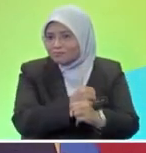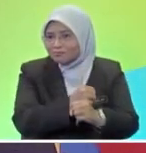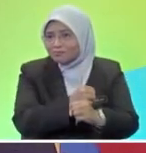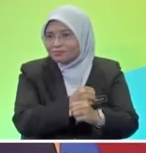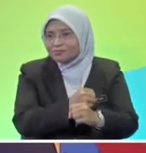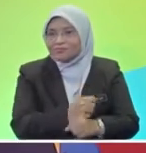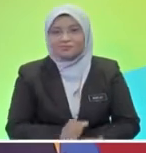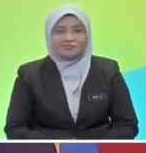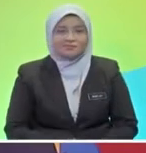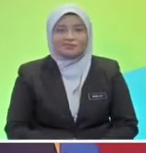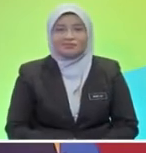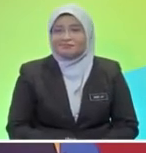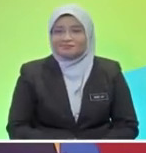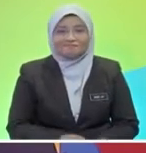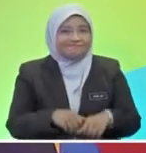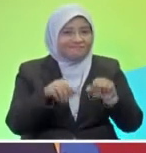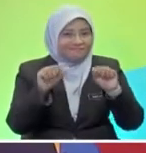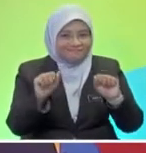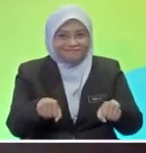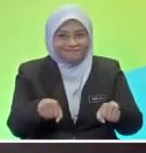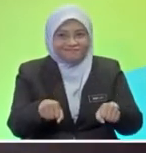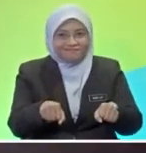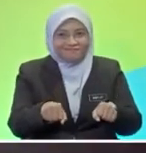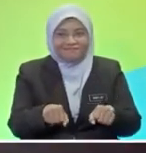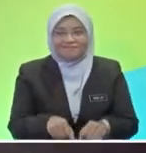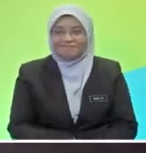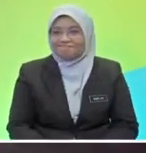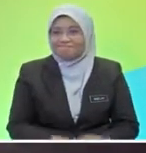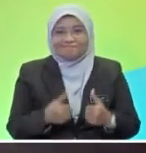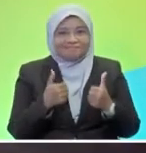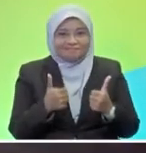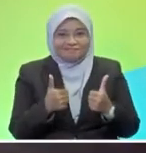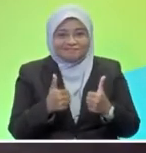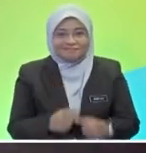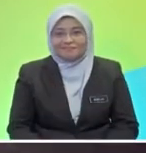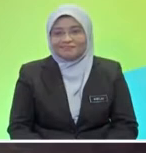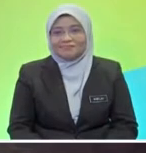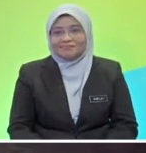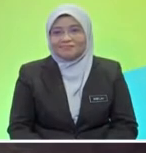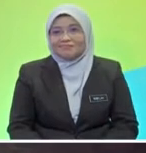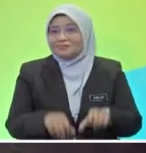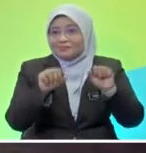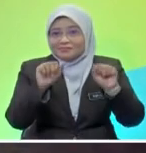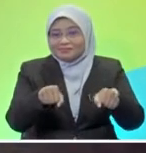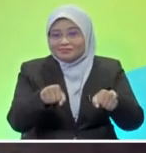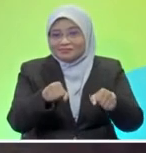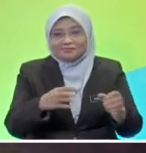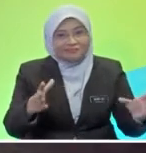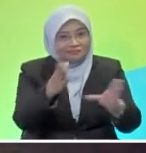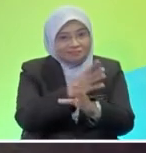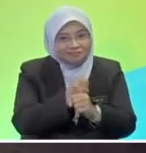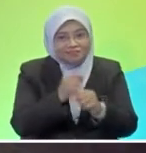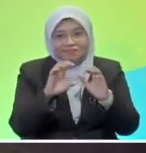1, 2, 3. Wow. Very good, Shafika. That means I can. Yes, you can throw and you can also catch a